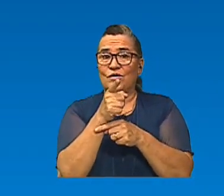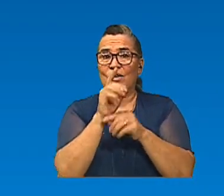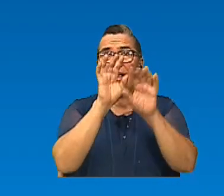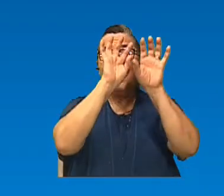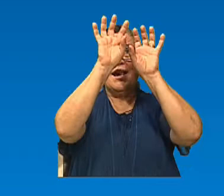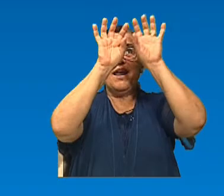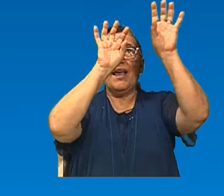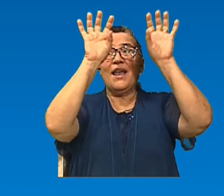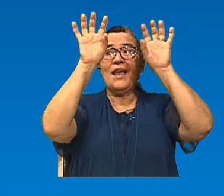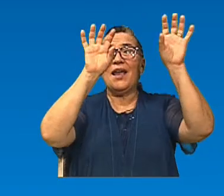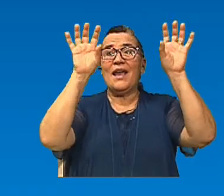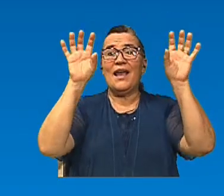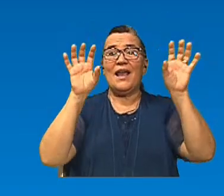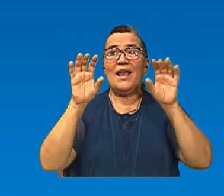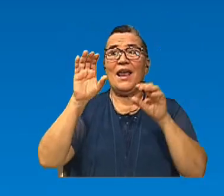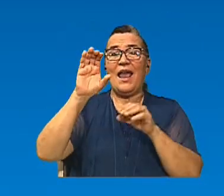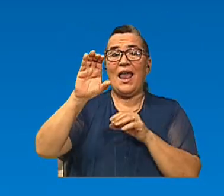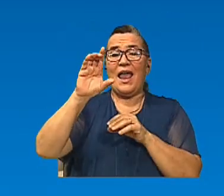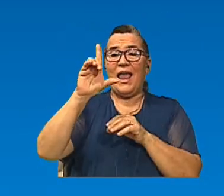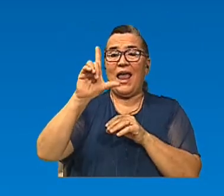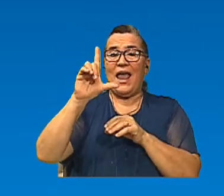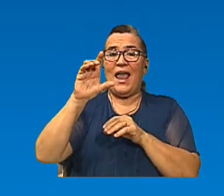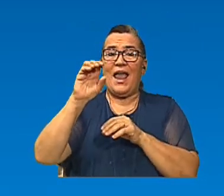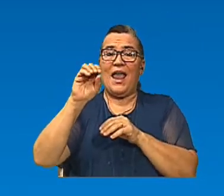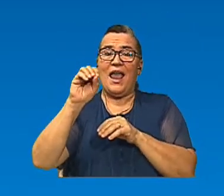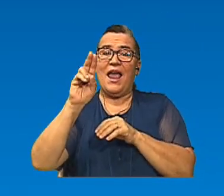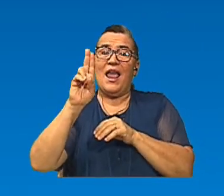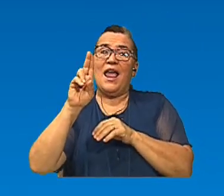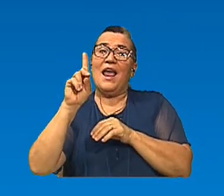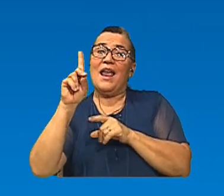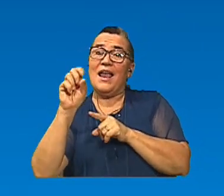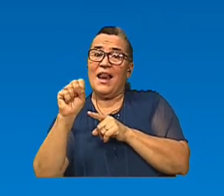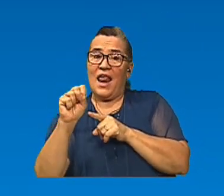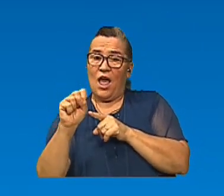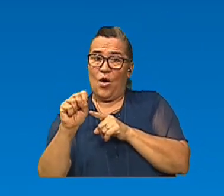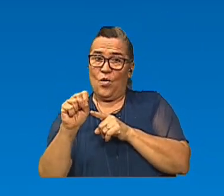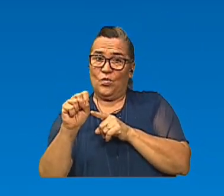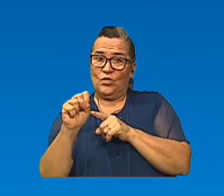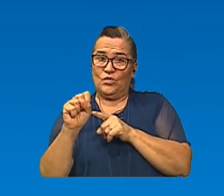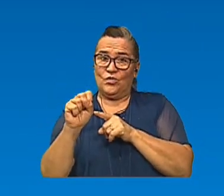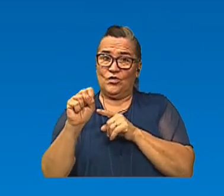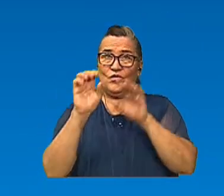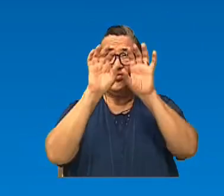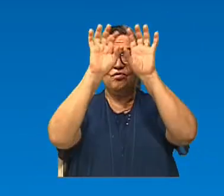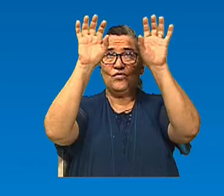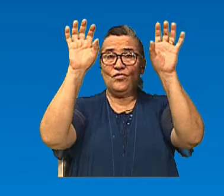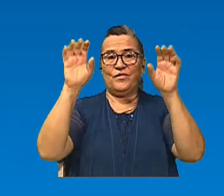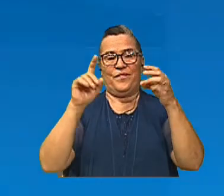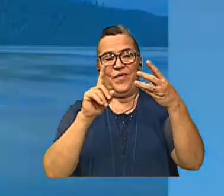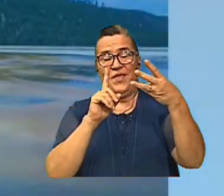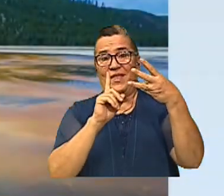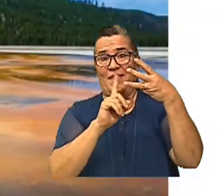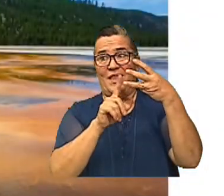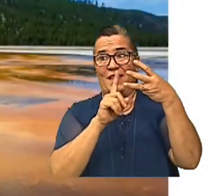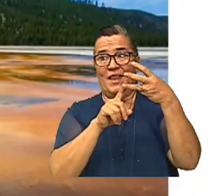Clouds. There are clouds. Number 3.